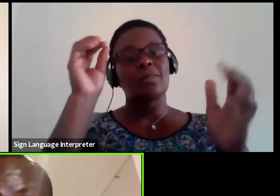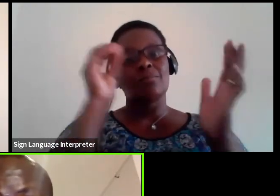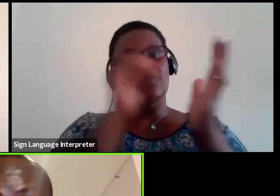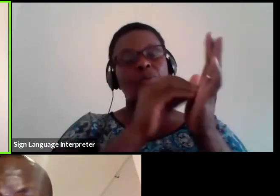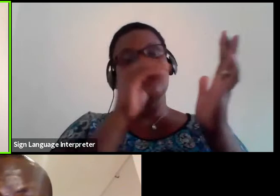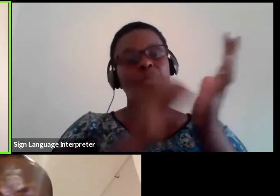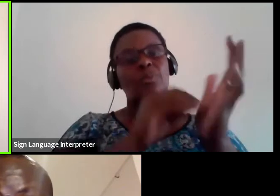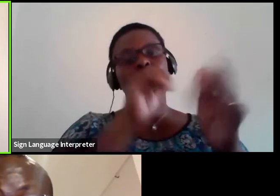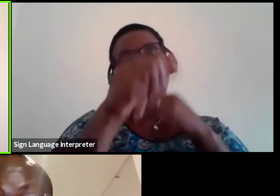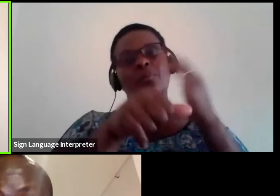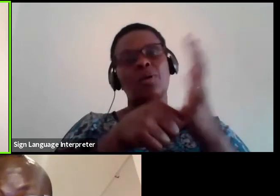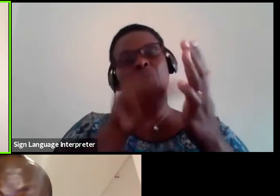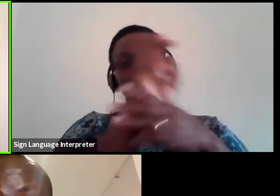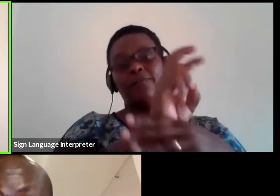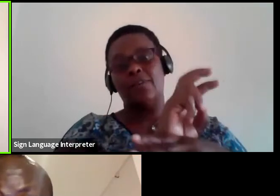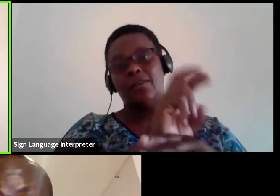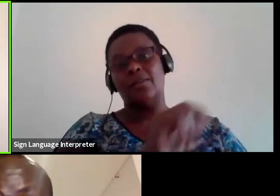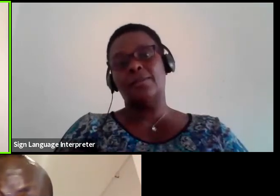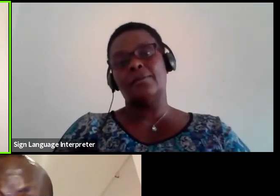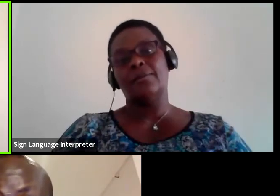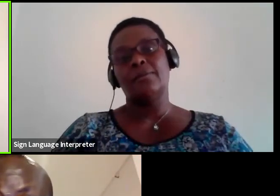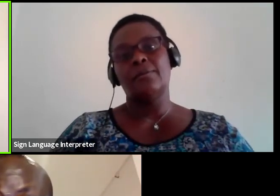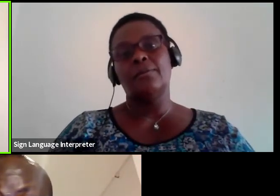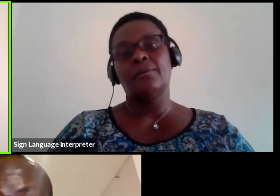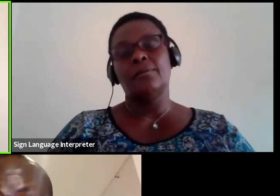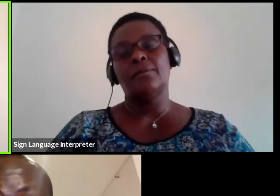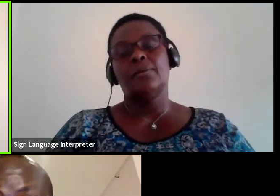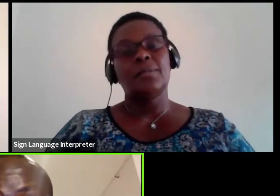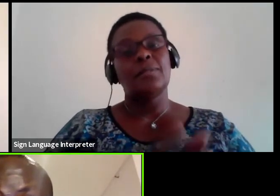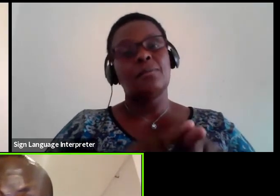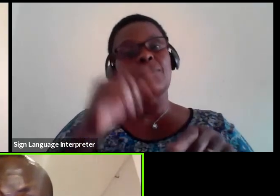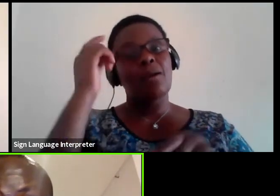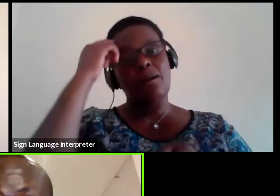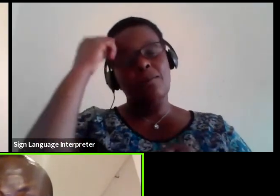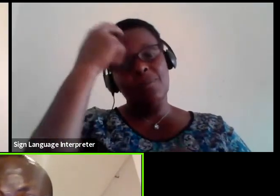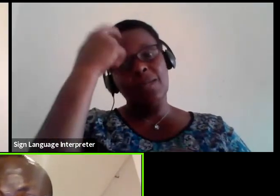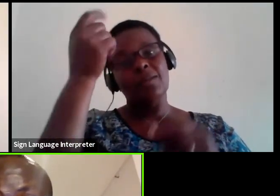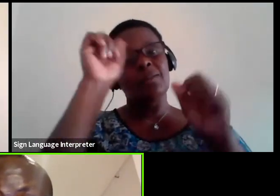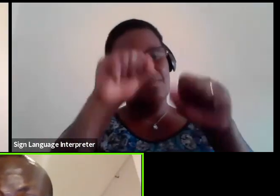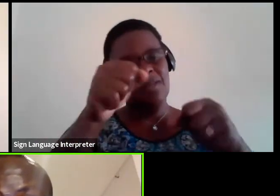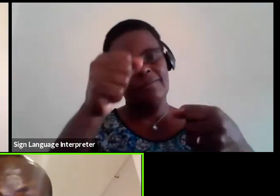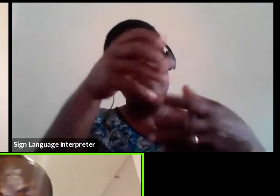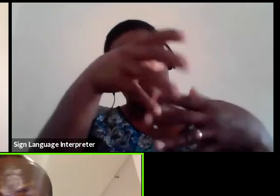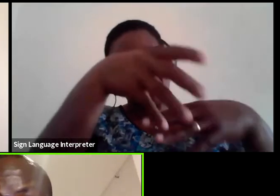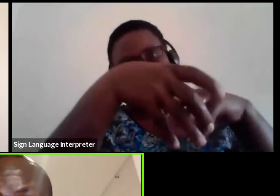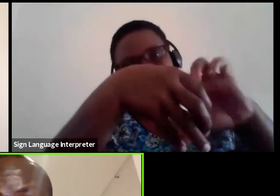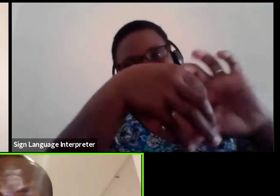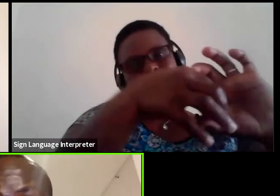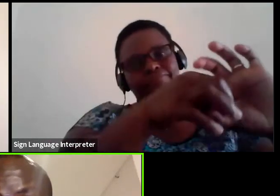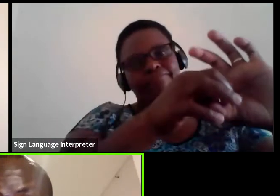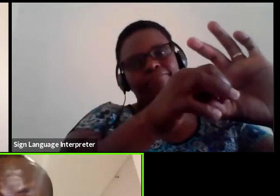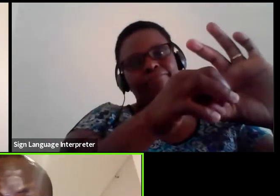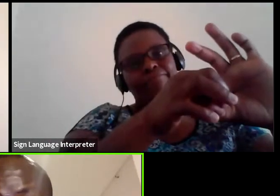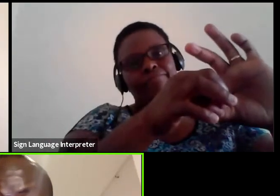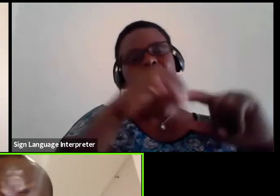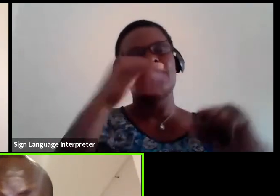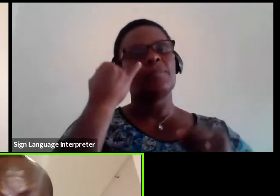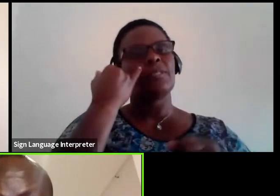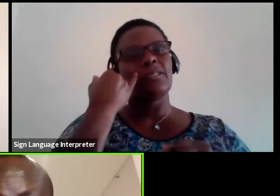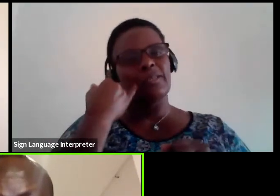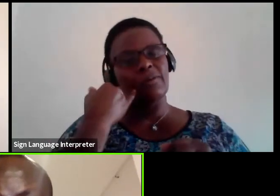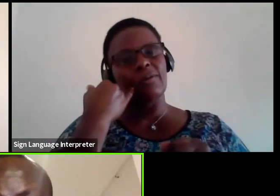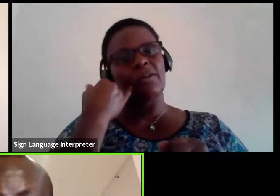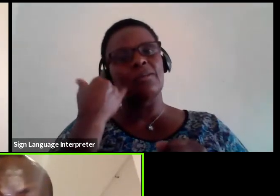to engage with the governments to actually start taking seriously the obligations to